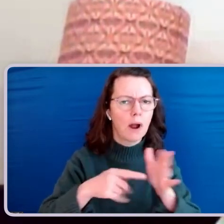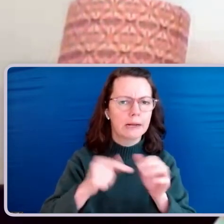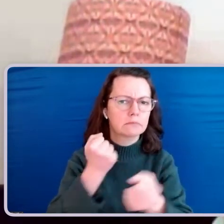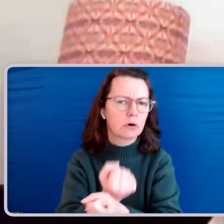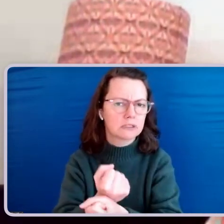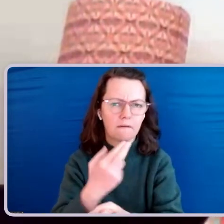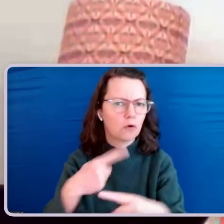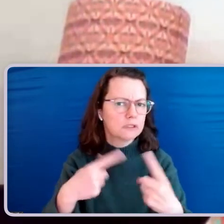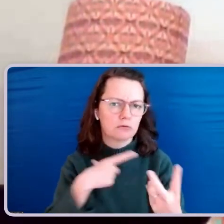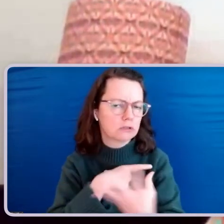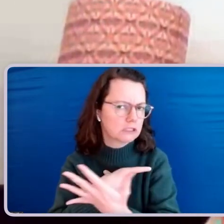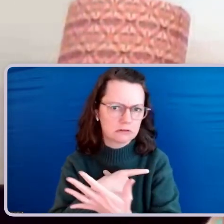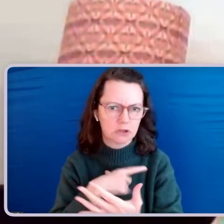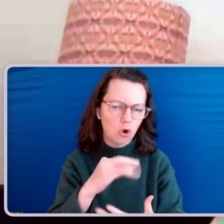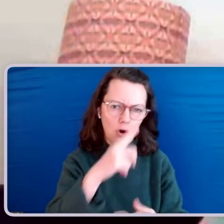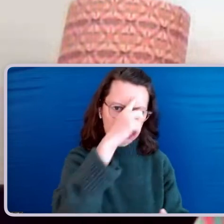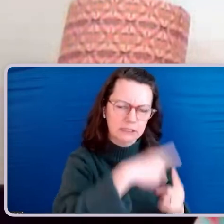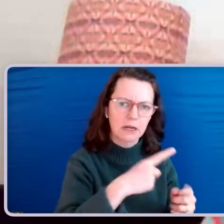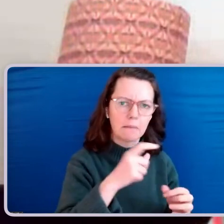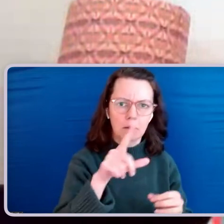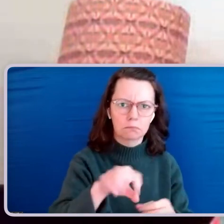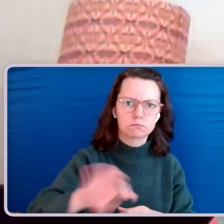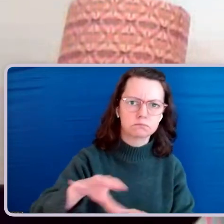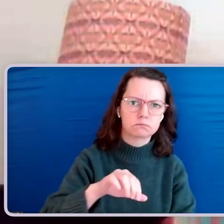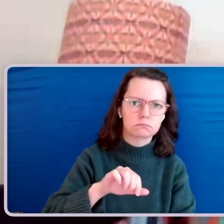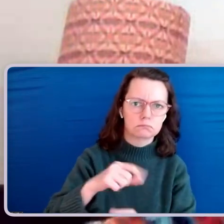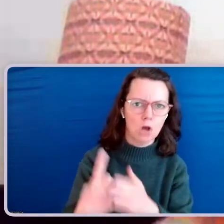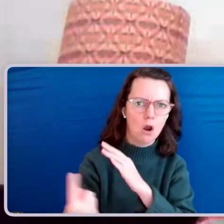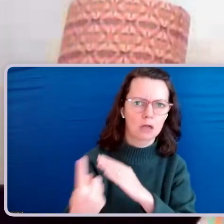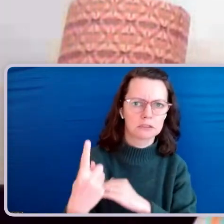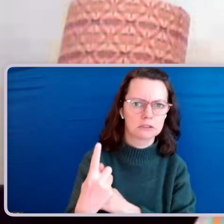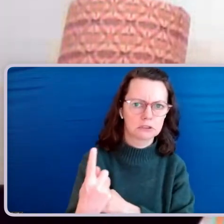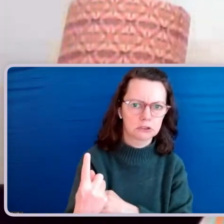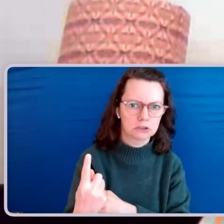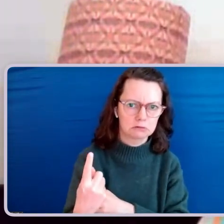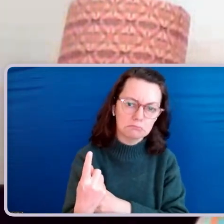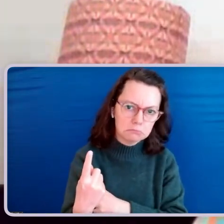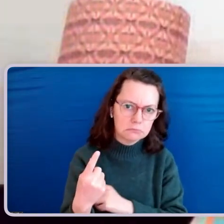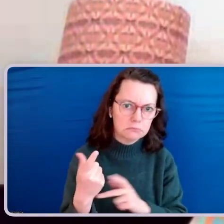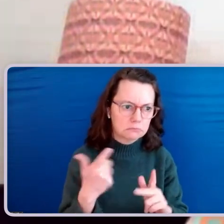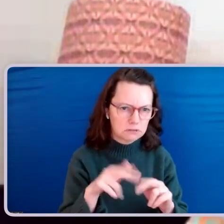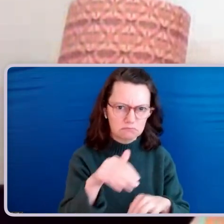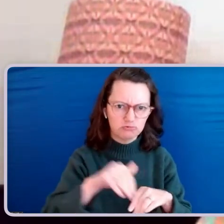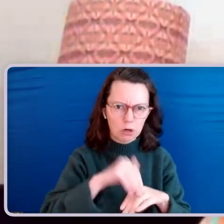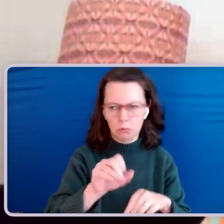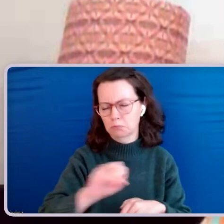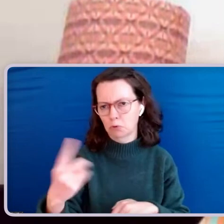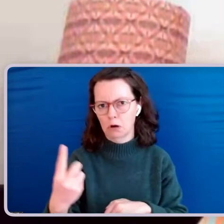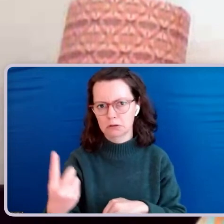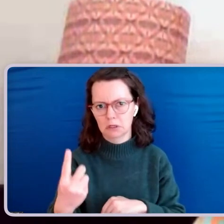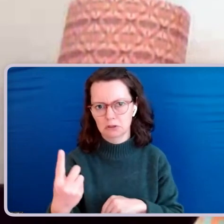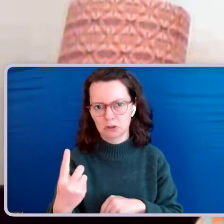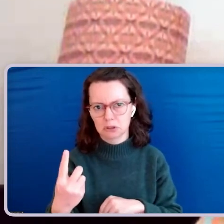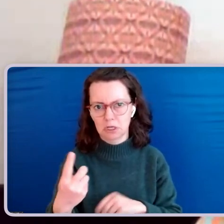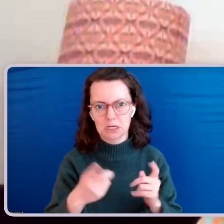of reasons and misused also when that does happen. What we were seeing in prisons was